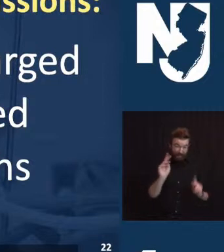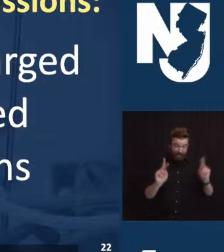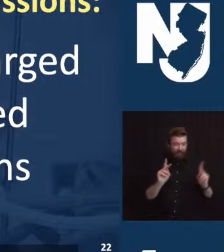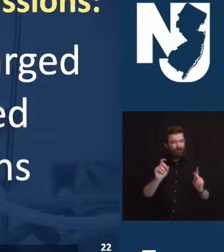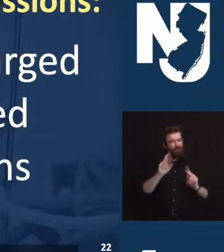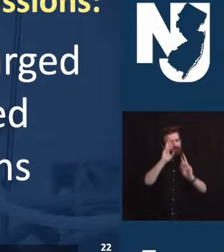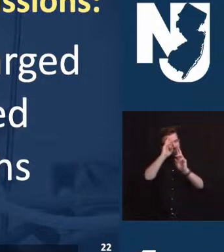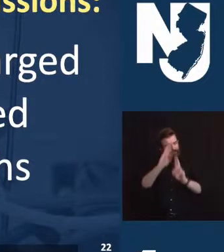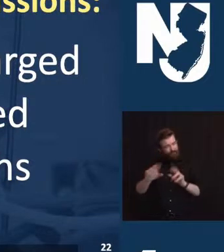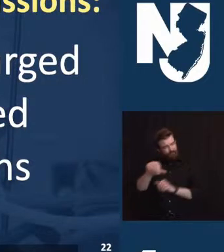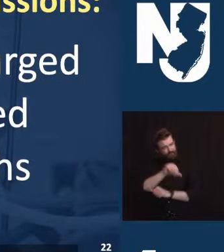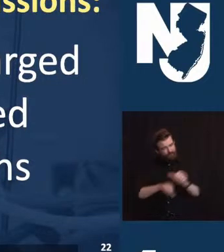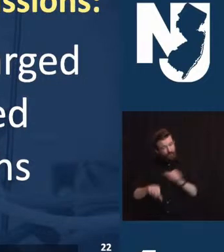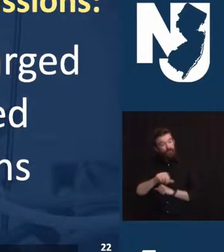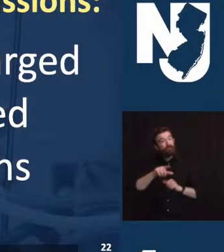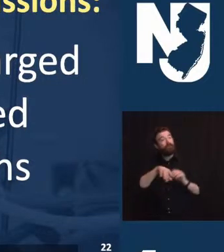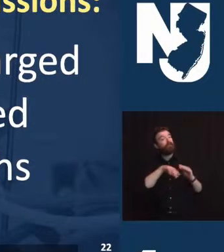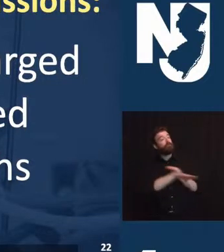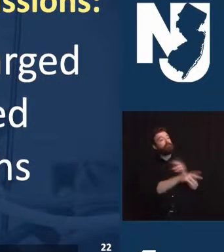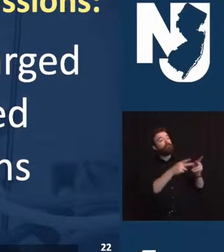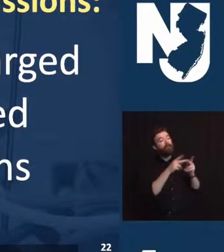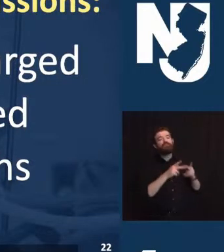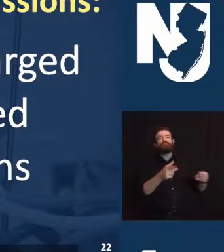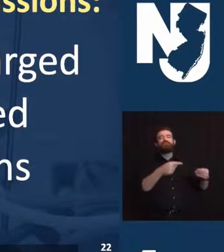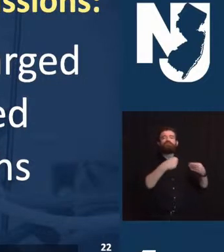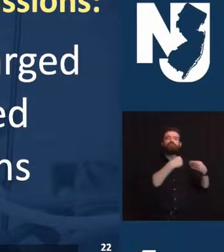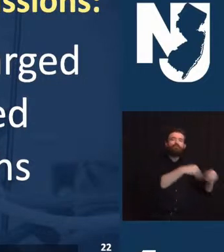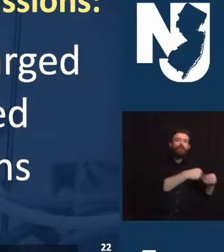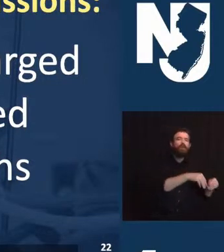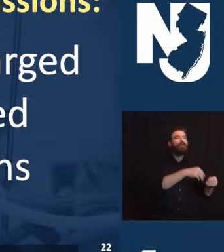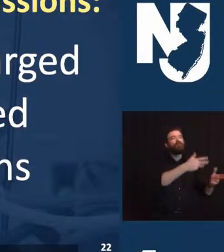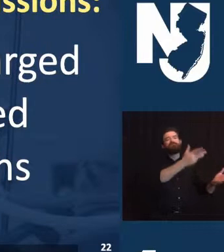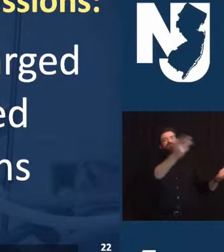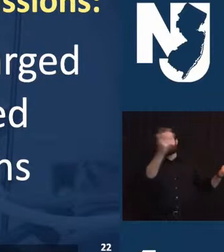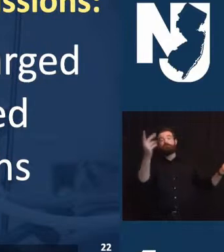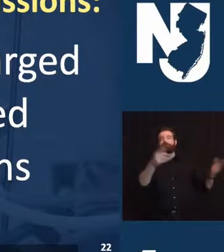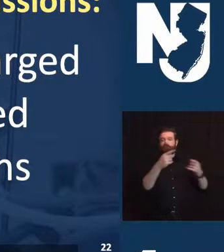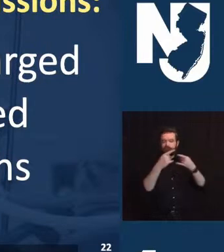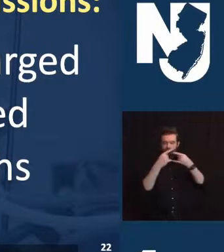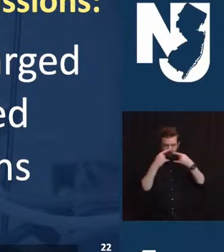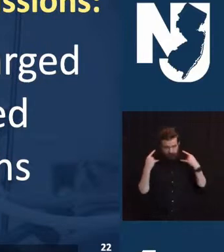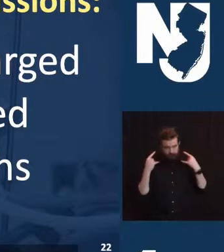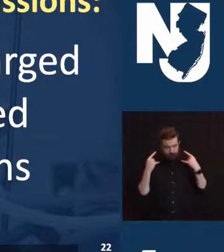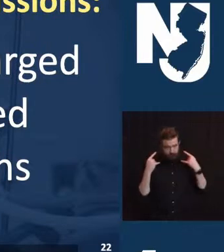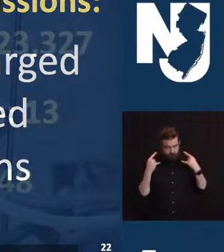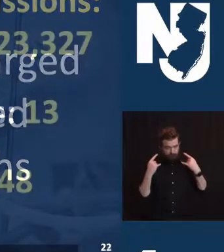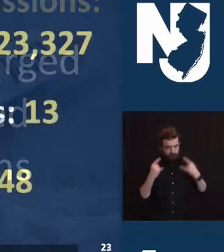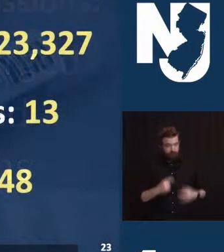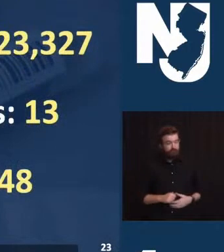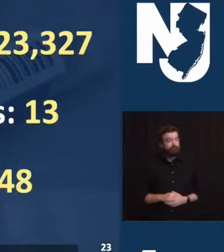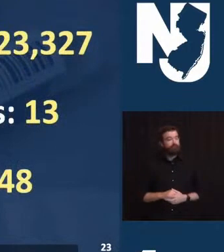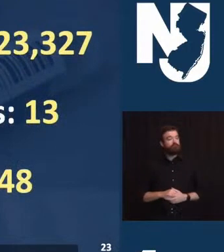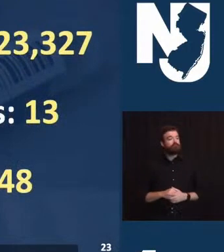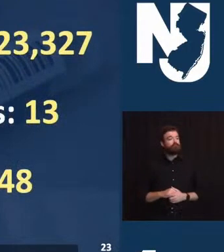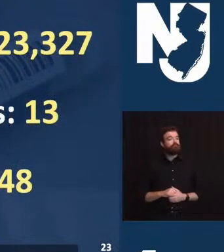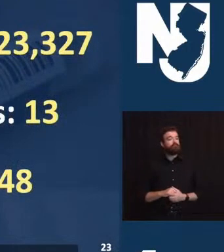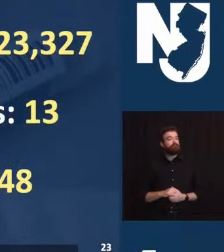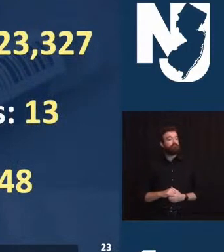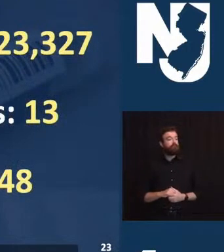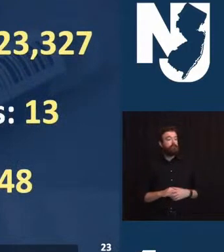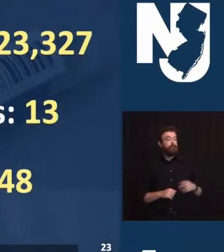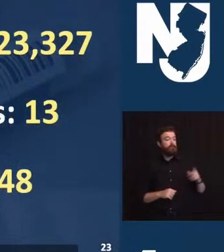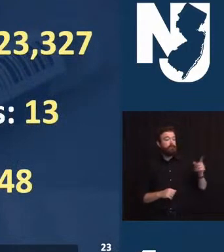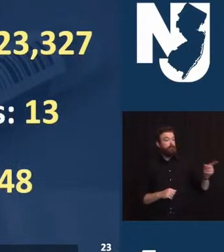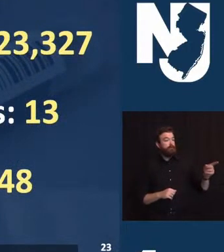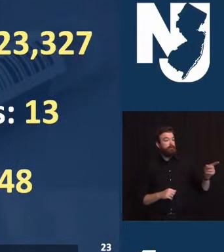indoors just a little bit longer. And today we also must report with the heaviest of hearts another 13 losses of life